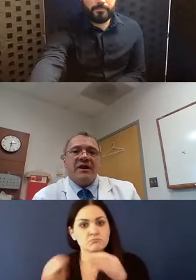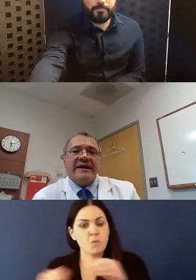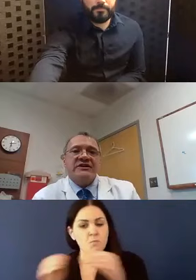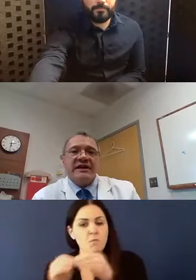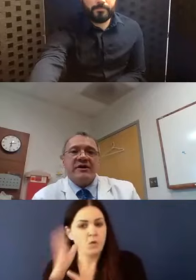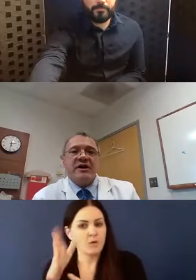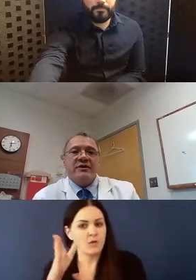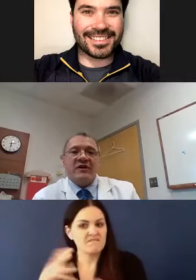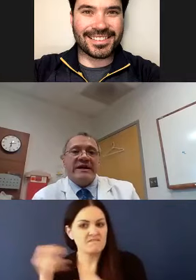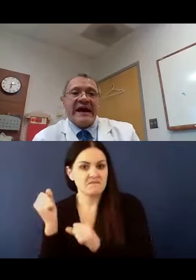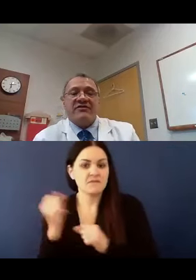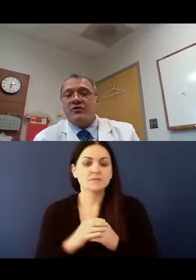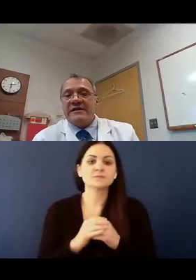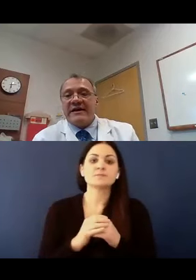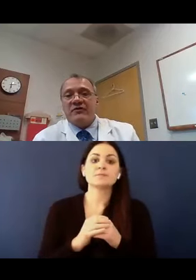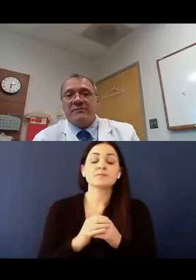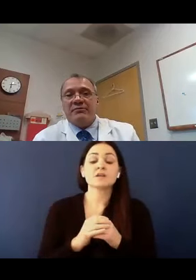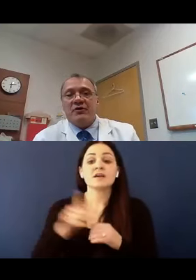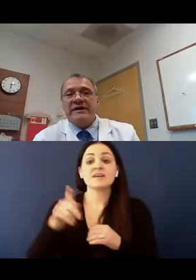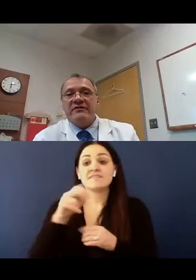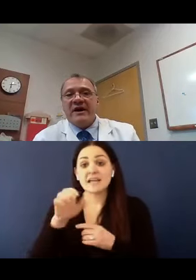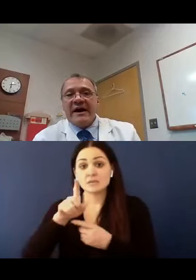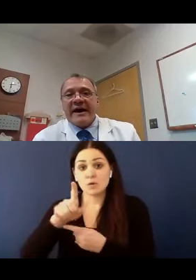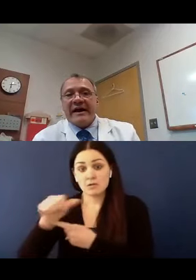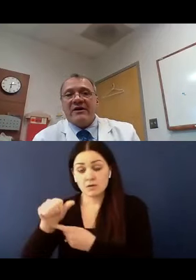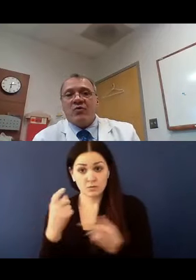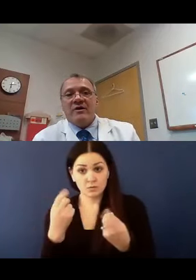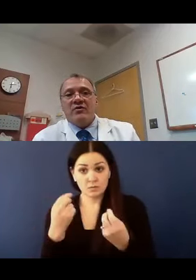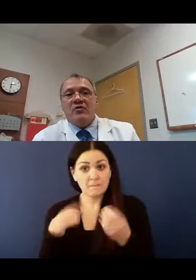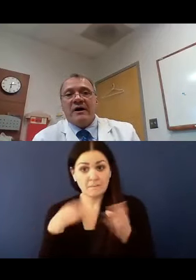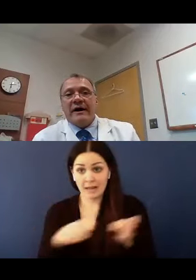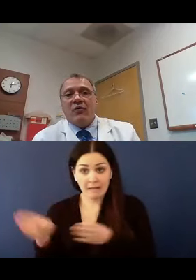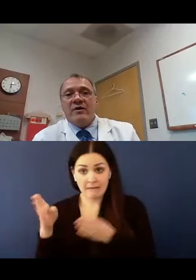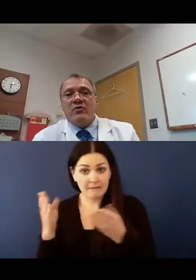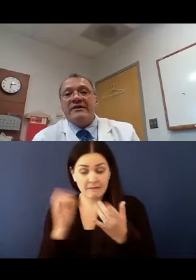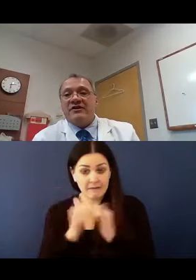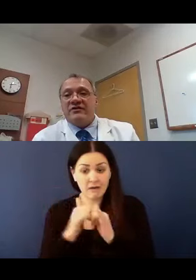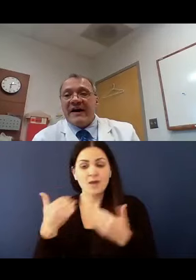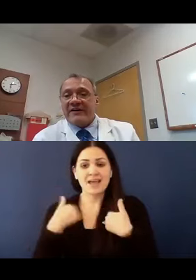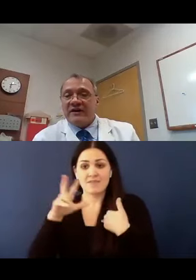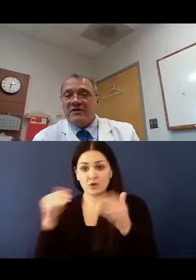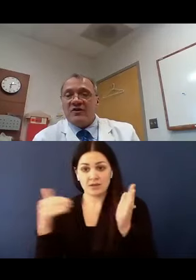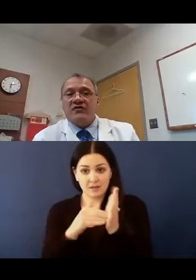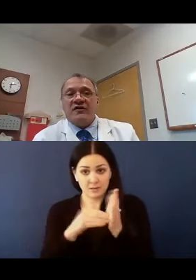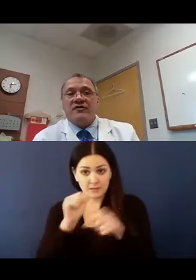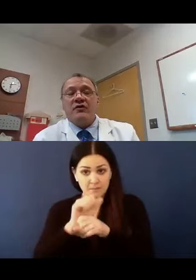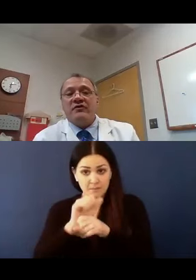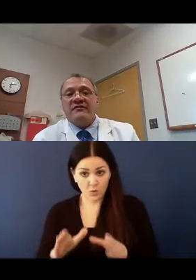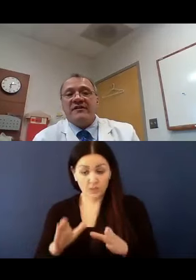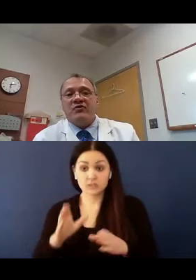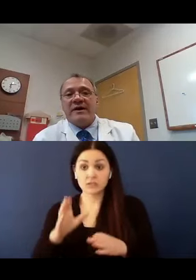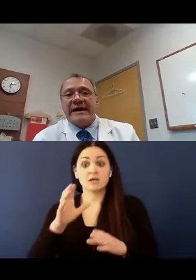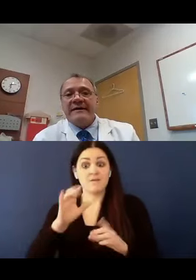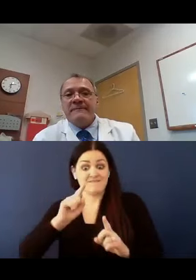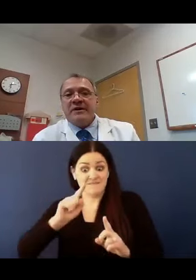1A planning scenario is that we have 30,000 employees, and we we want to vaccinate those folks first